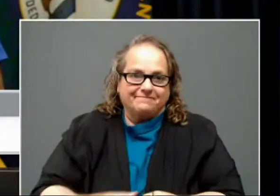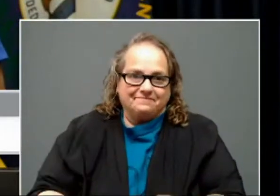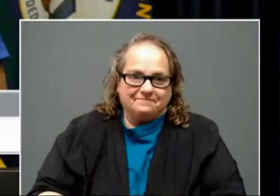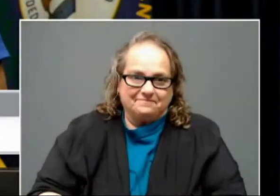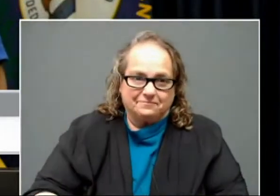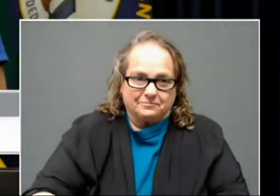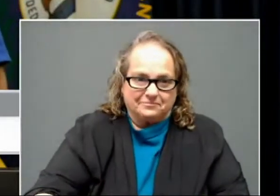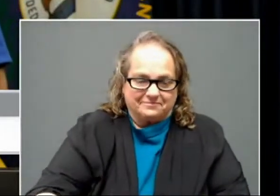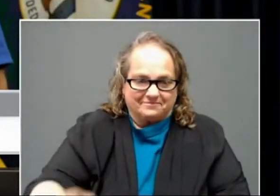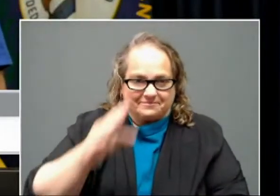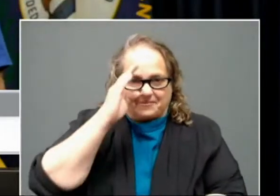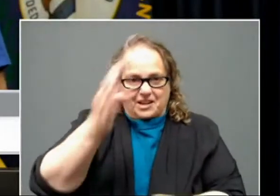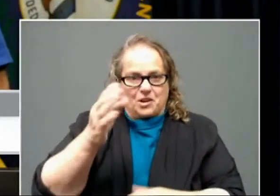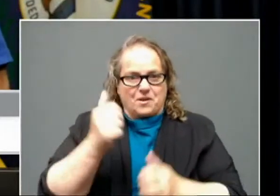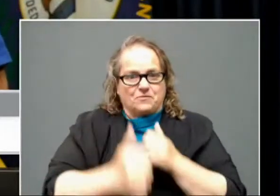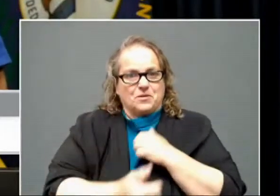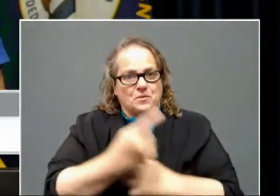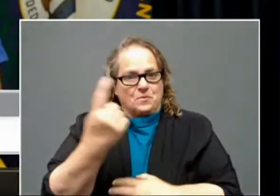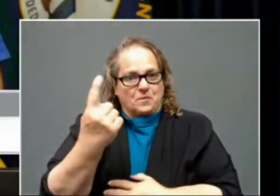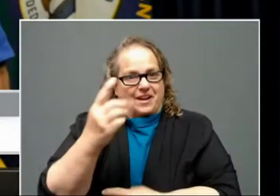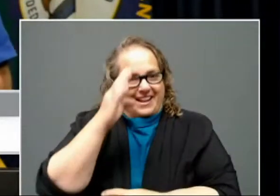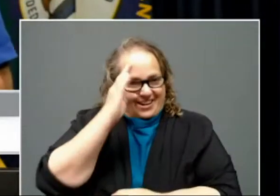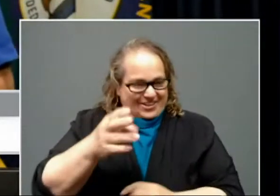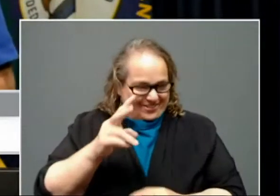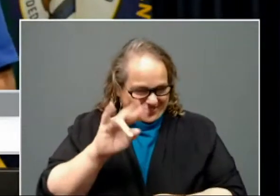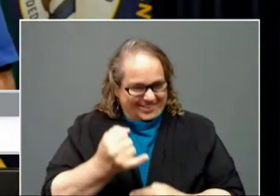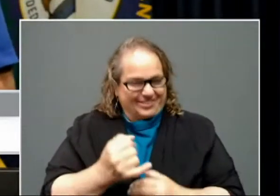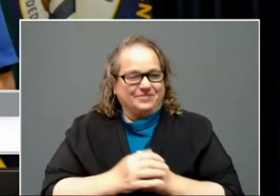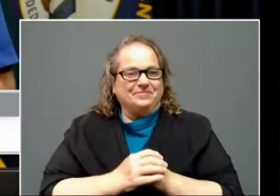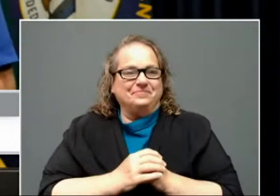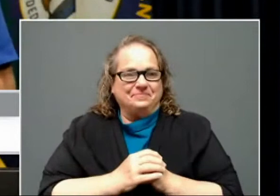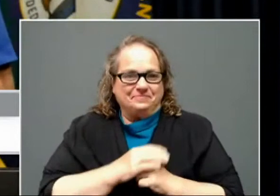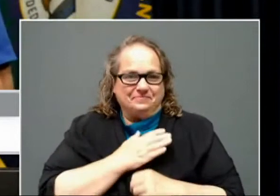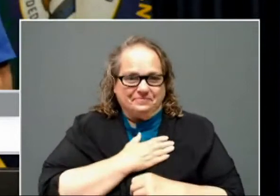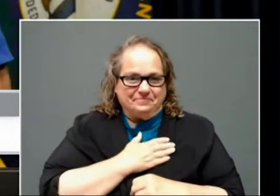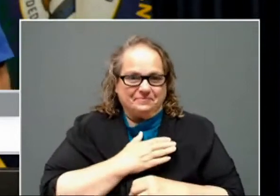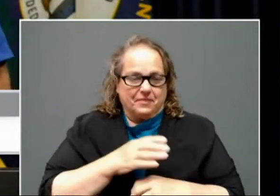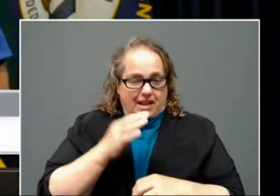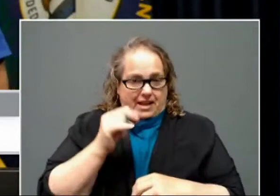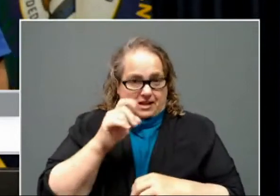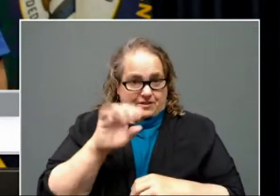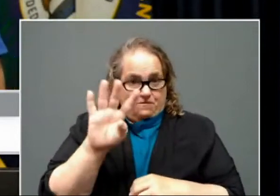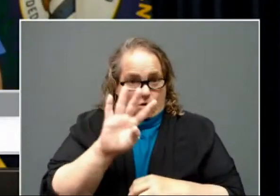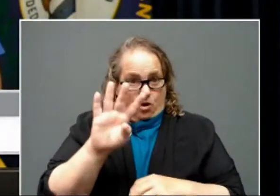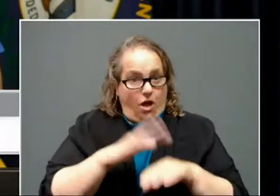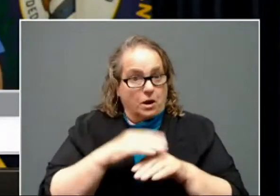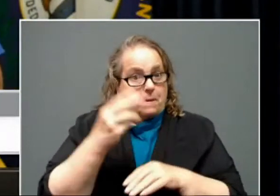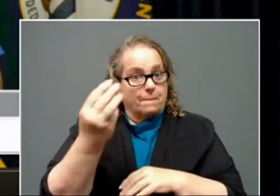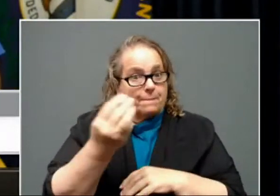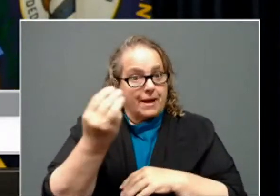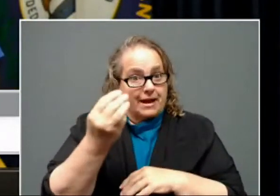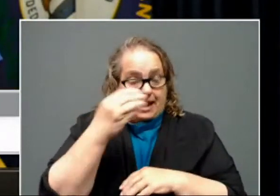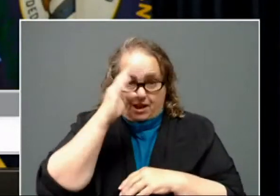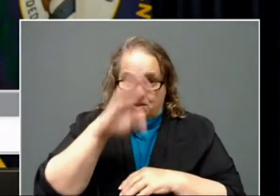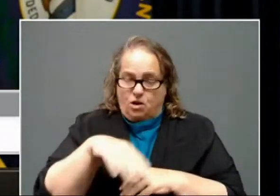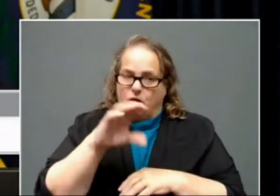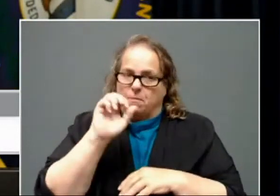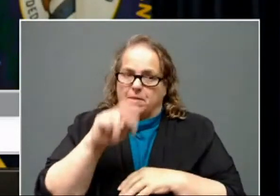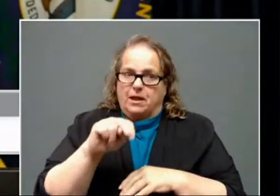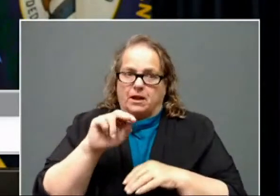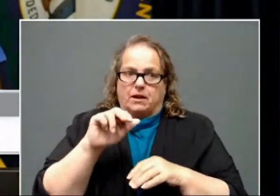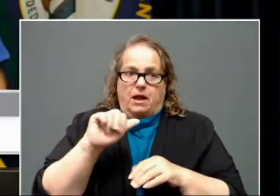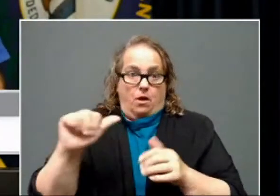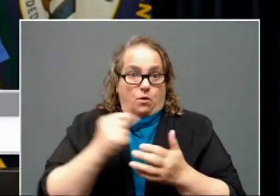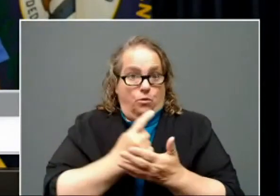All right. Hello, everybody. Hello, Virginia. It is 4 o'clock on Monday. I know it's been a week, but this is the time we